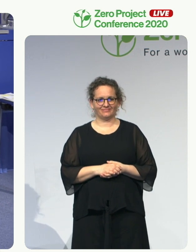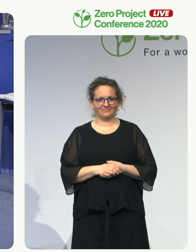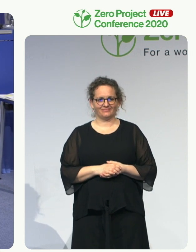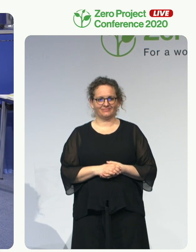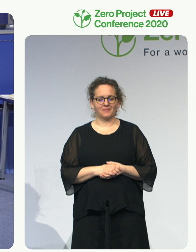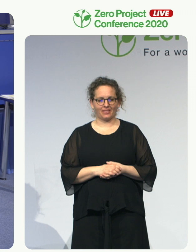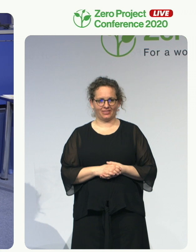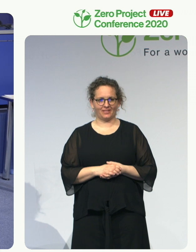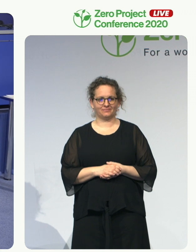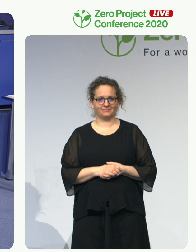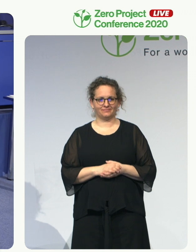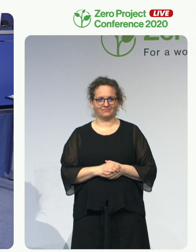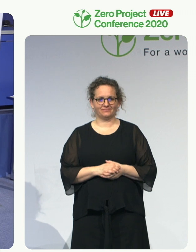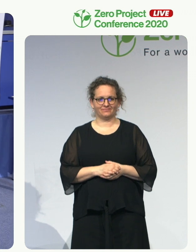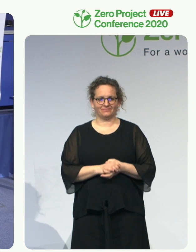Hello. Thank you.